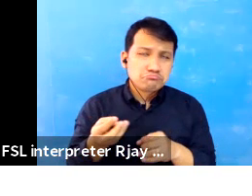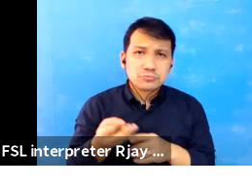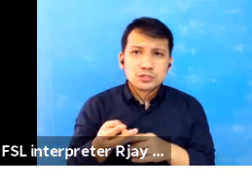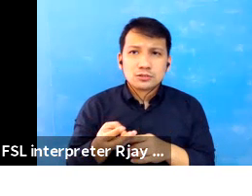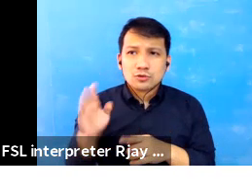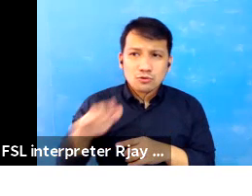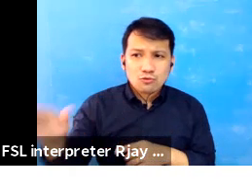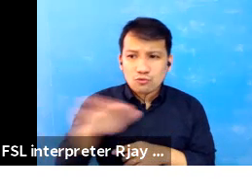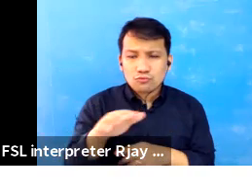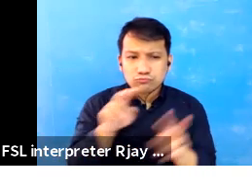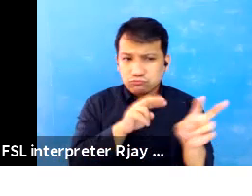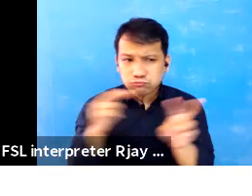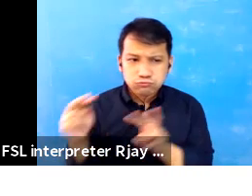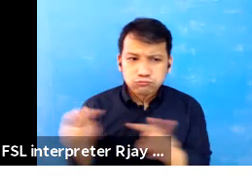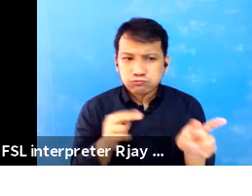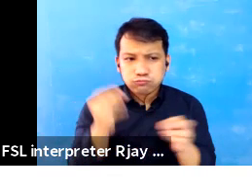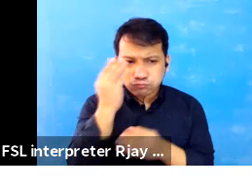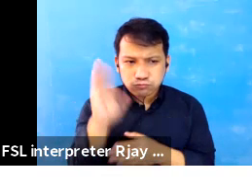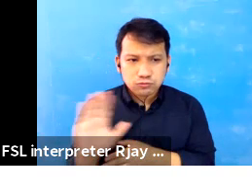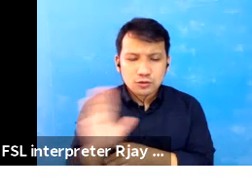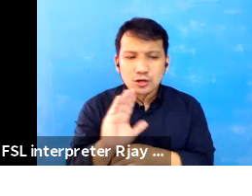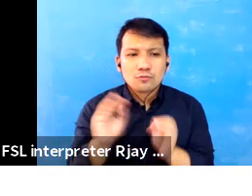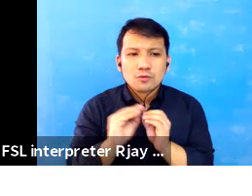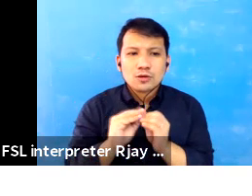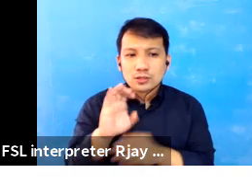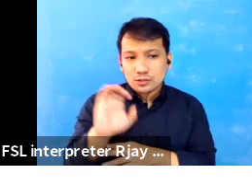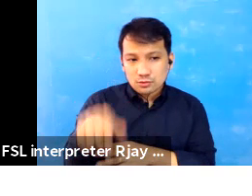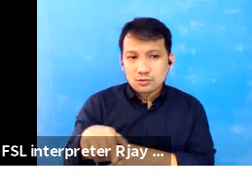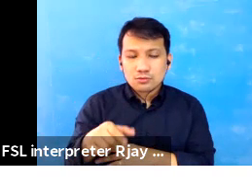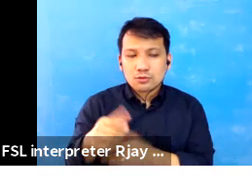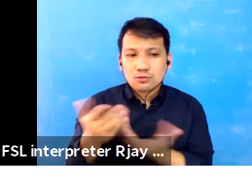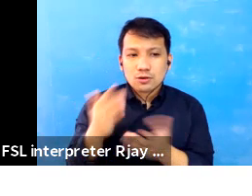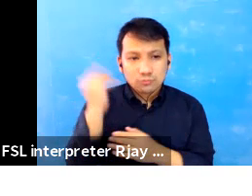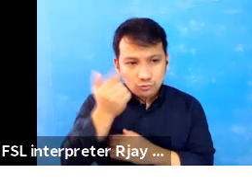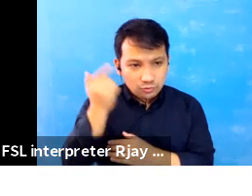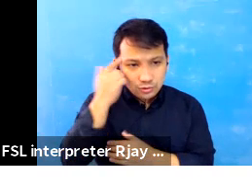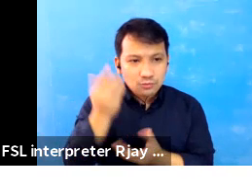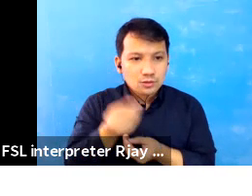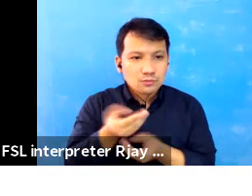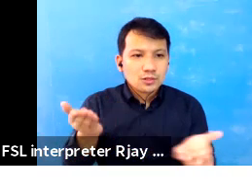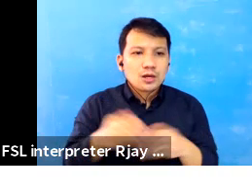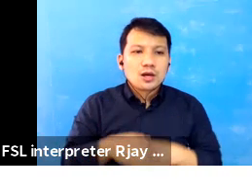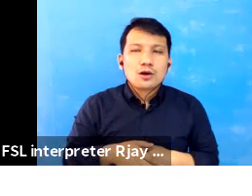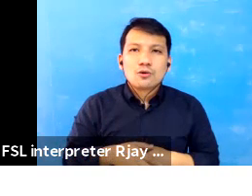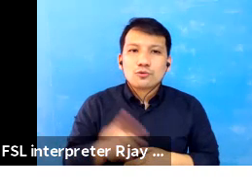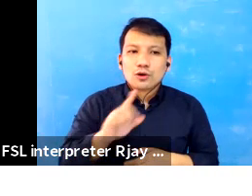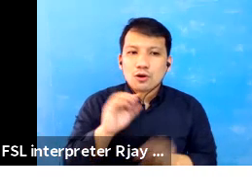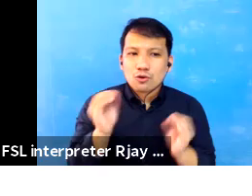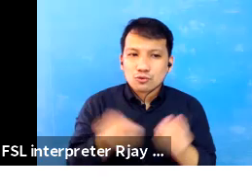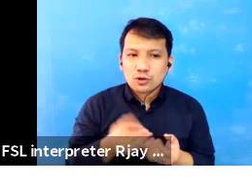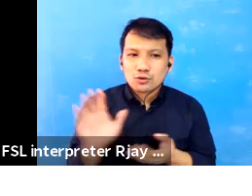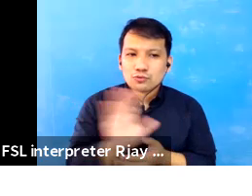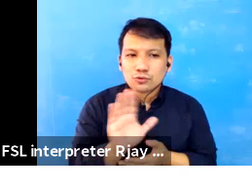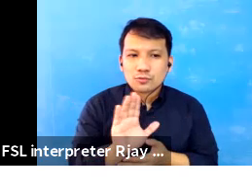all points of view, the executive government even have organized the